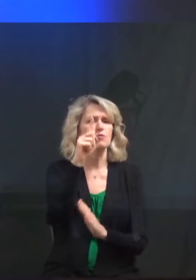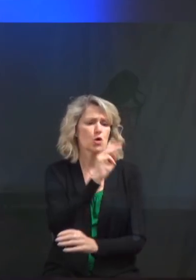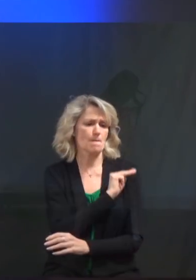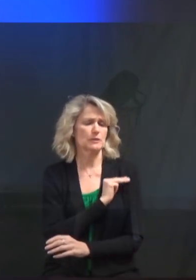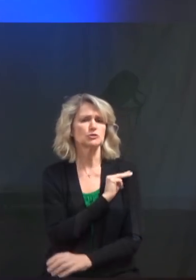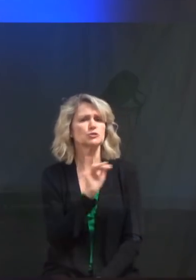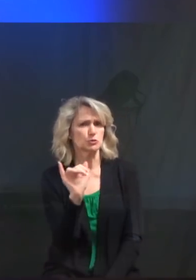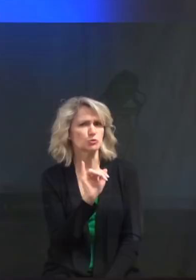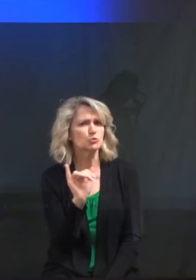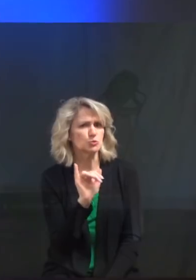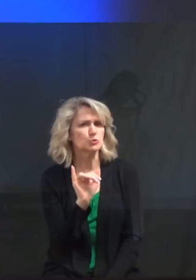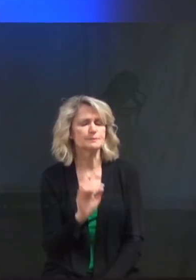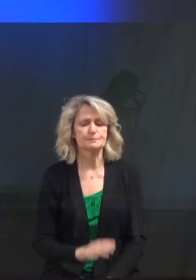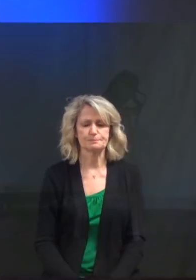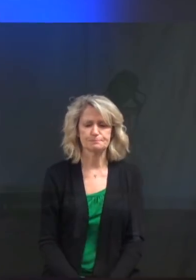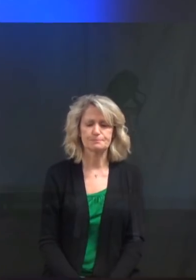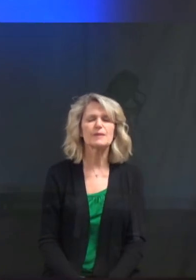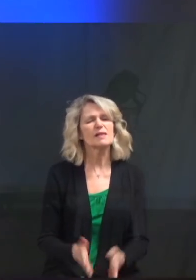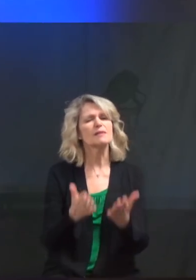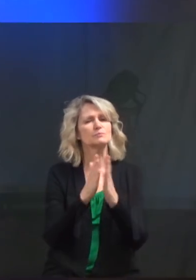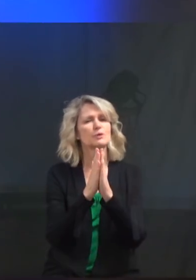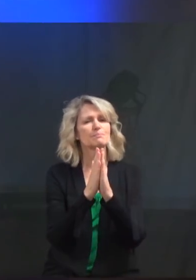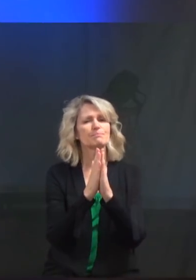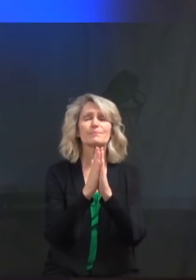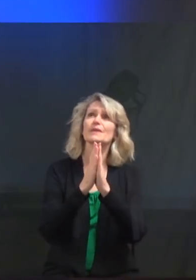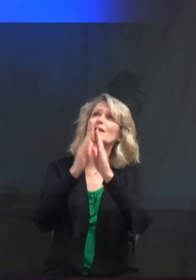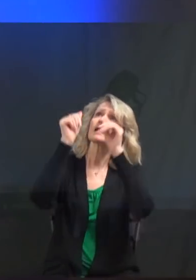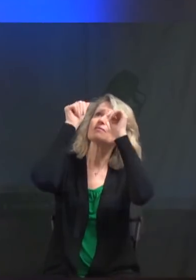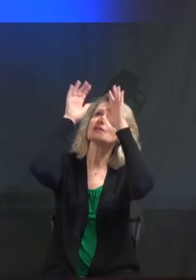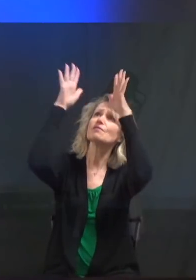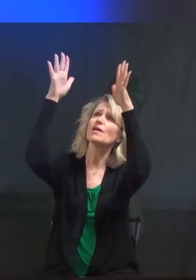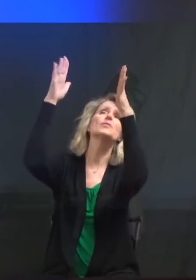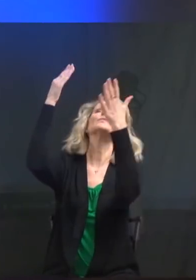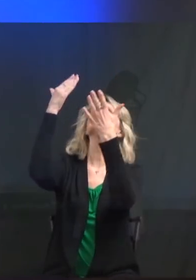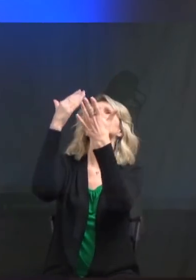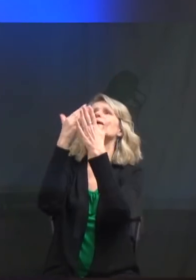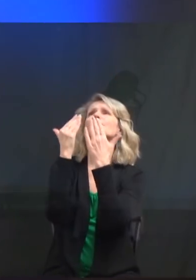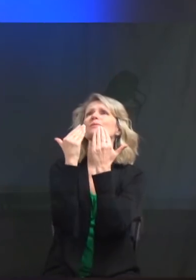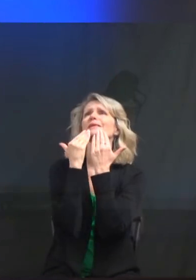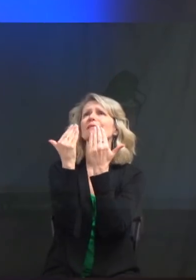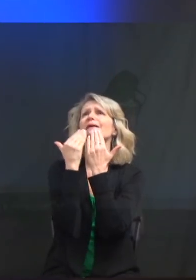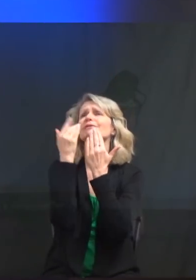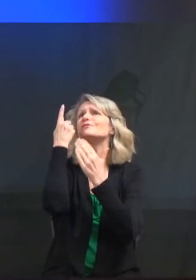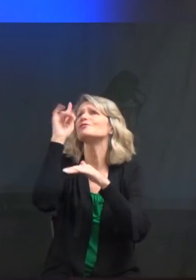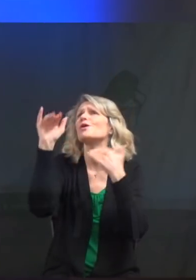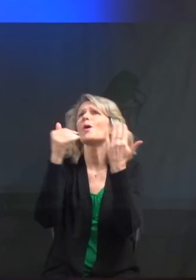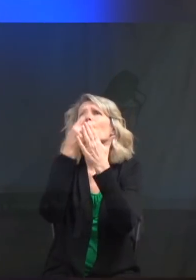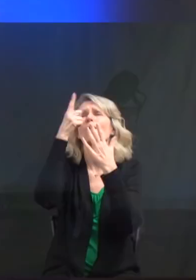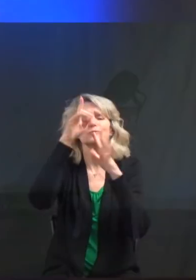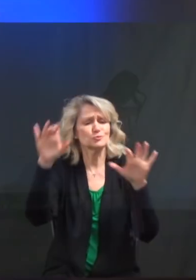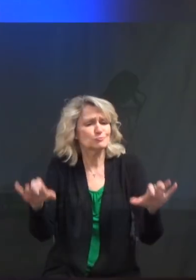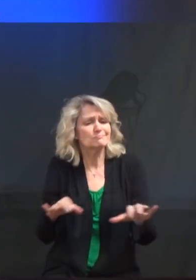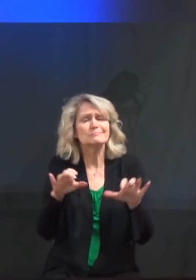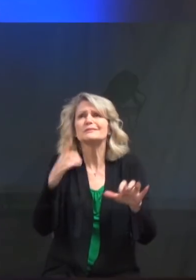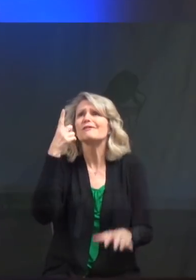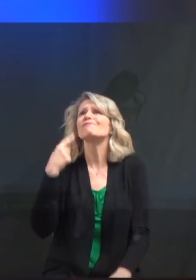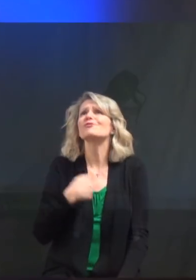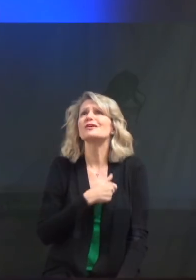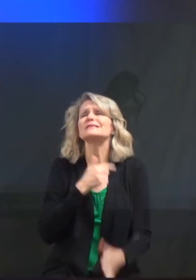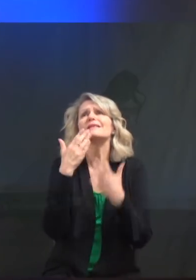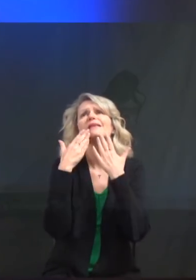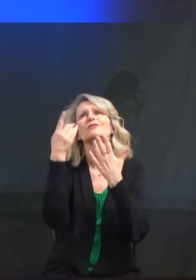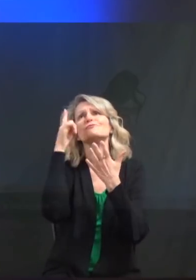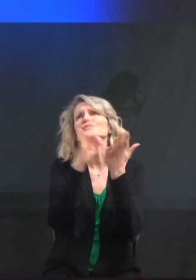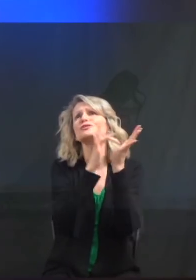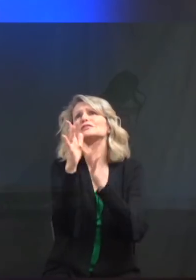of prayer before we worship together. Heavenly Father, we stop and we thank you for all that you've done for us. We thank you for